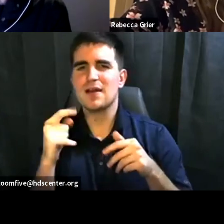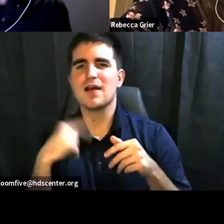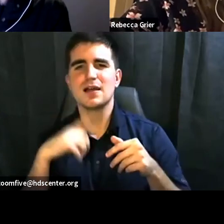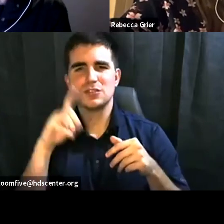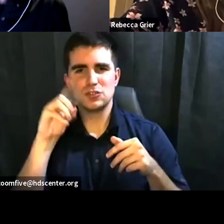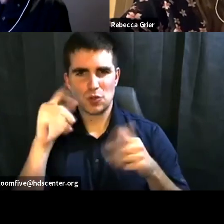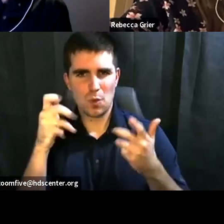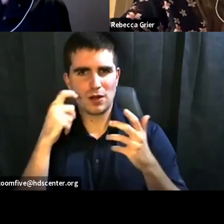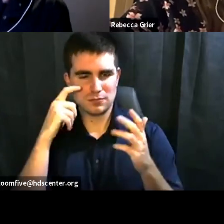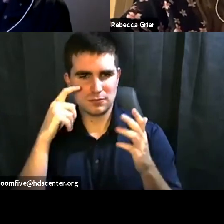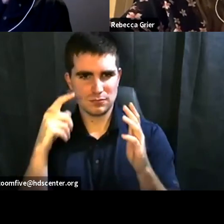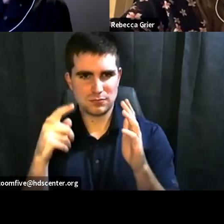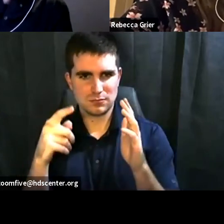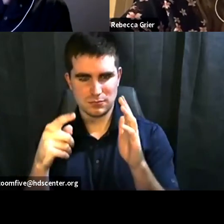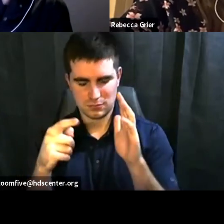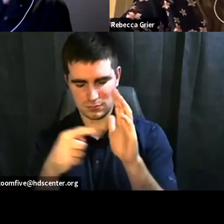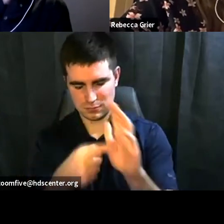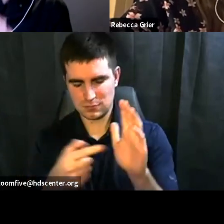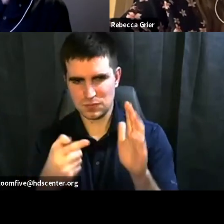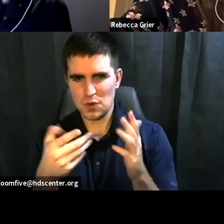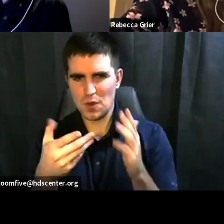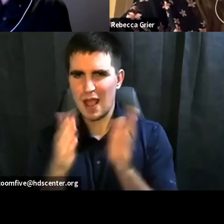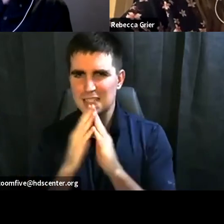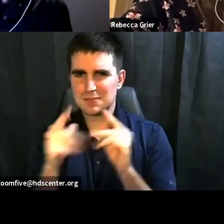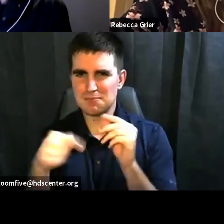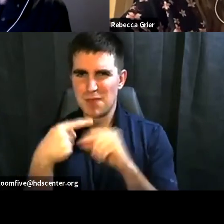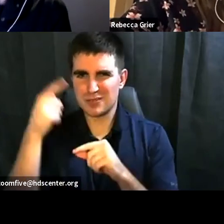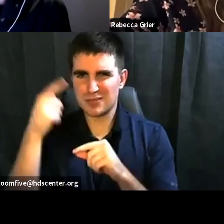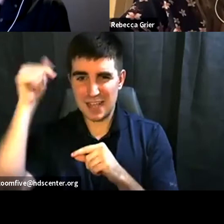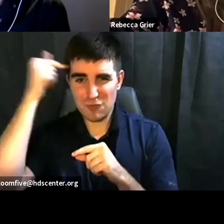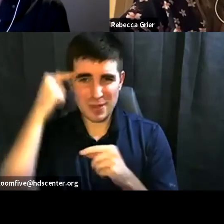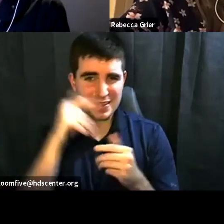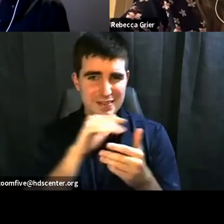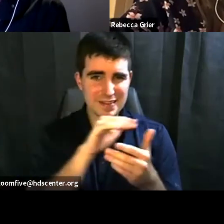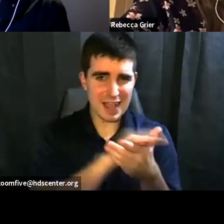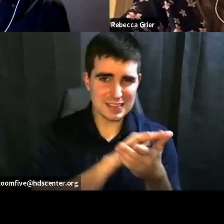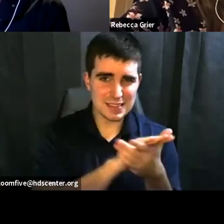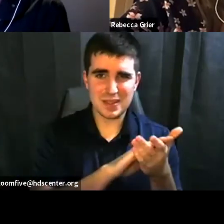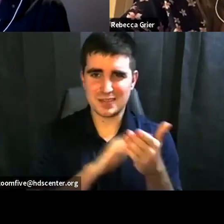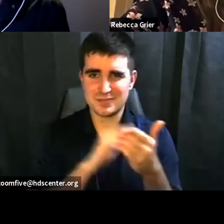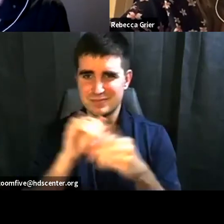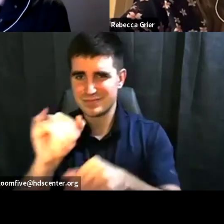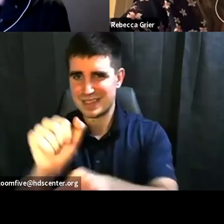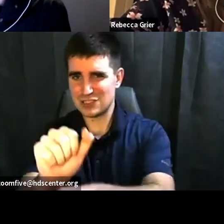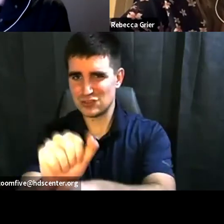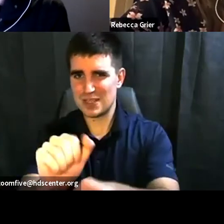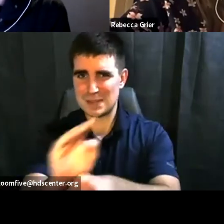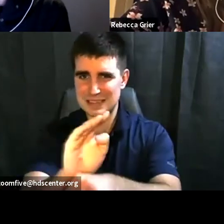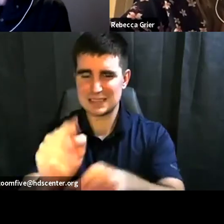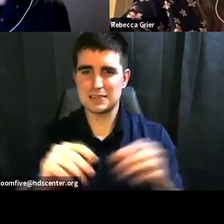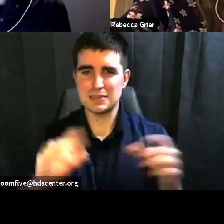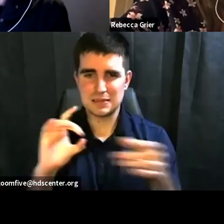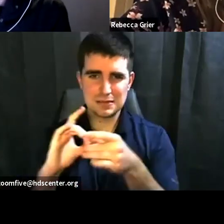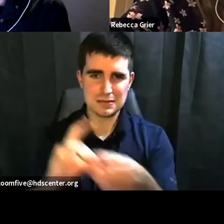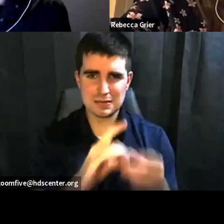that as you asked about the partnerships between the government and academia and industry, I do want to point out that this is actually